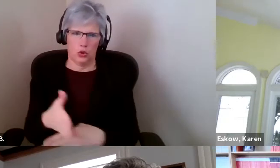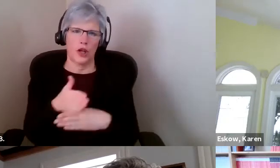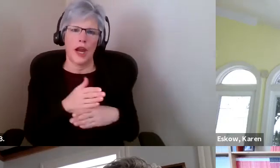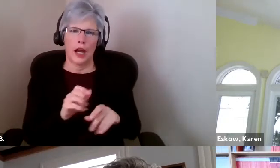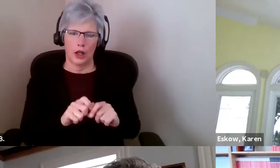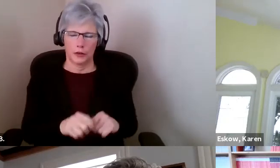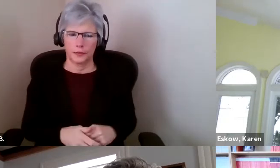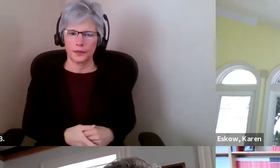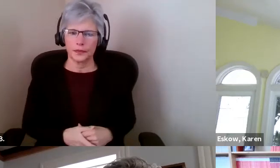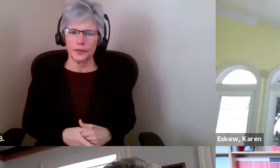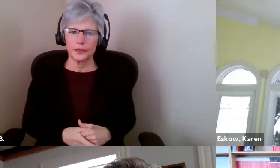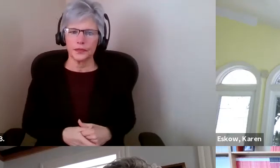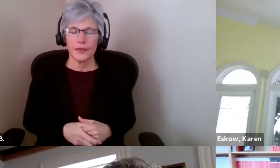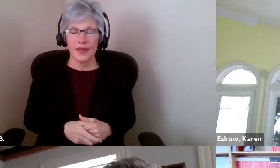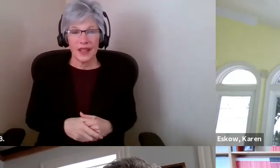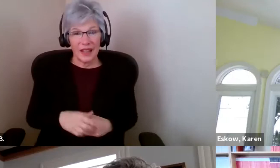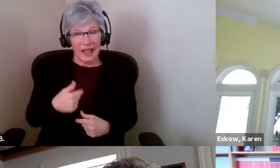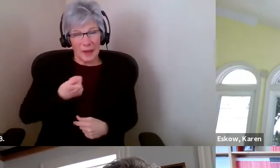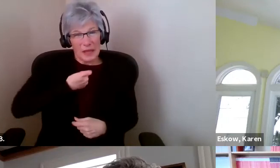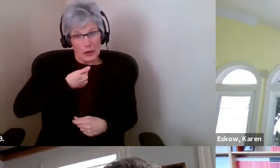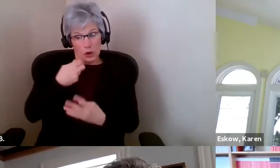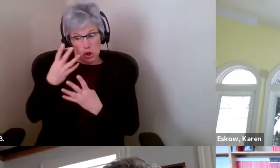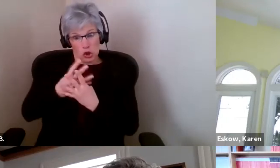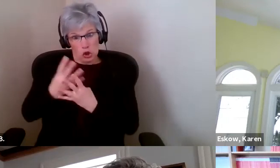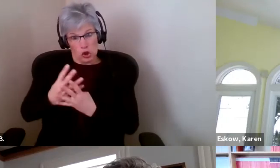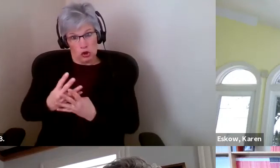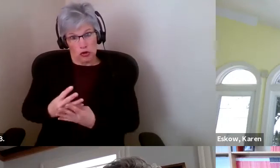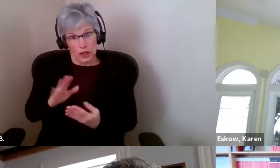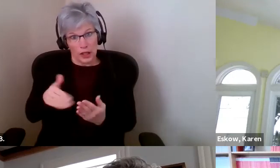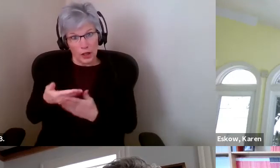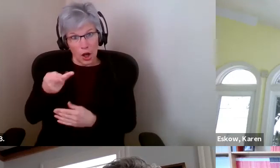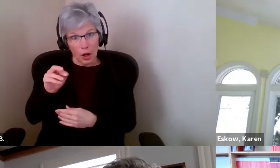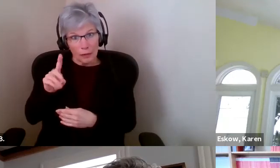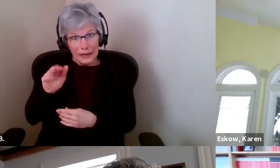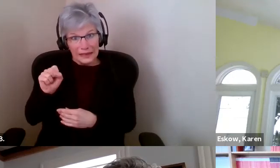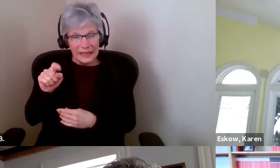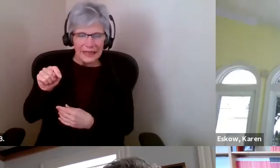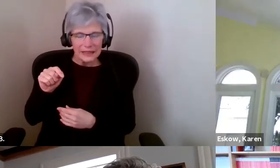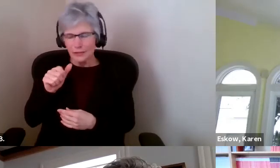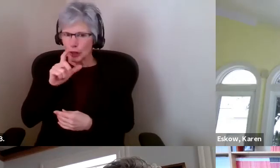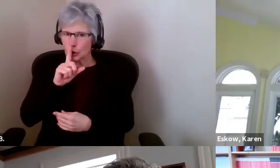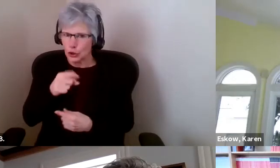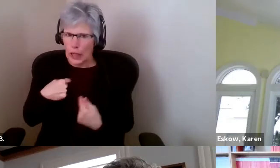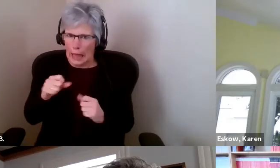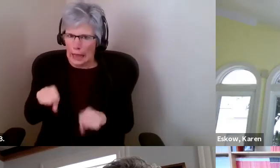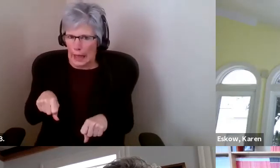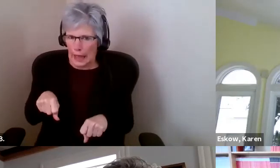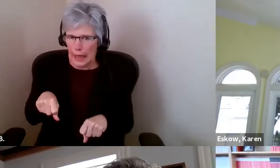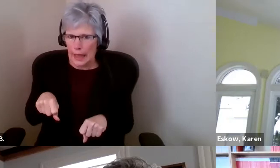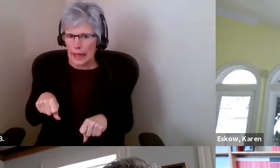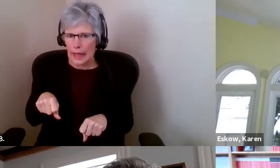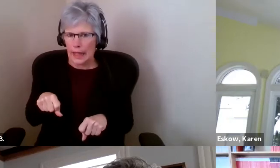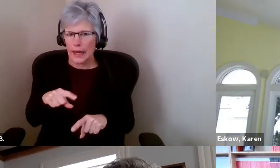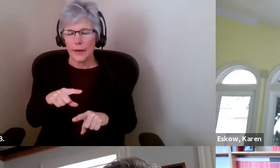if I'm going to be able to screen all the podcasts. And since I'm so new to that world, I'm like really apprehensive. I know that you can get any